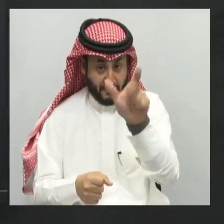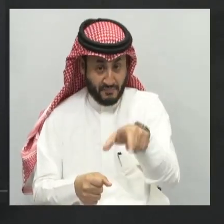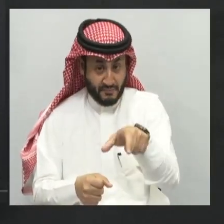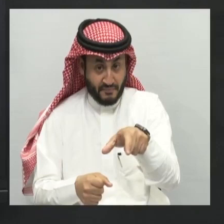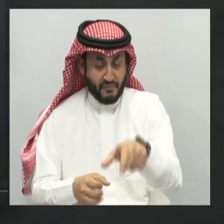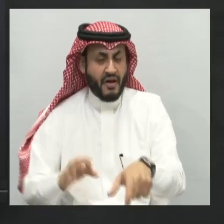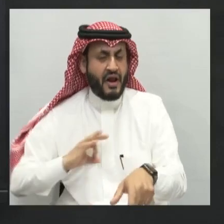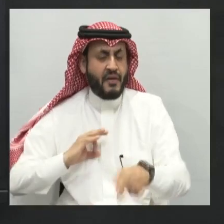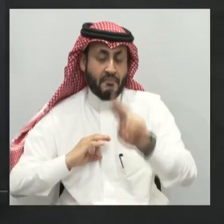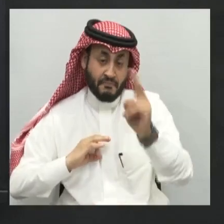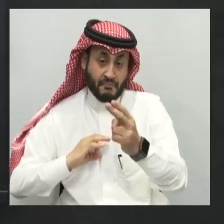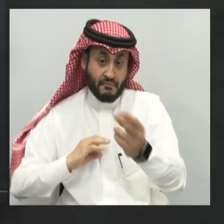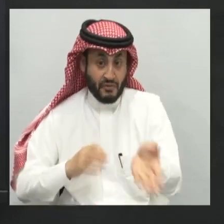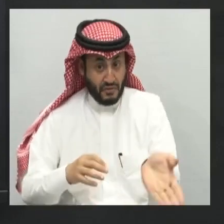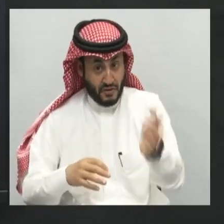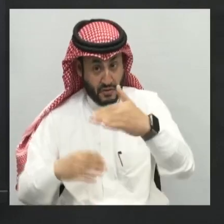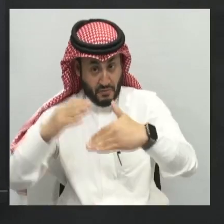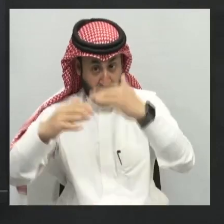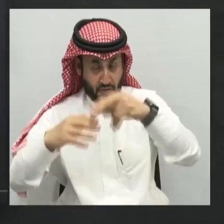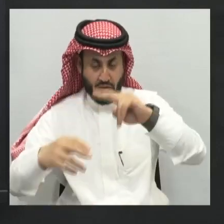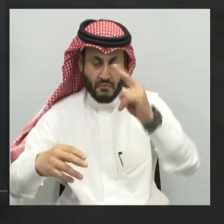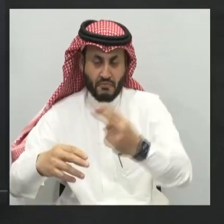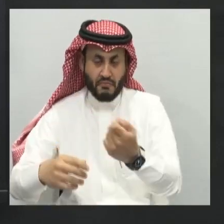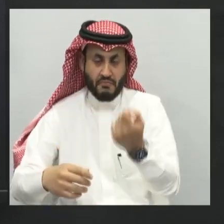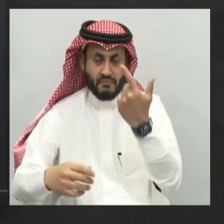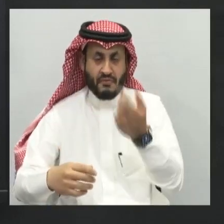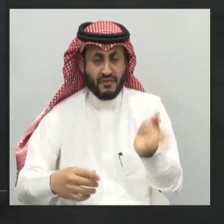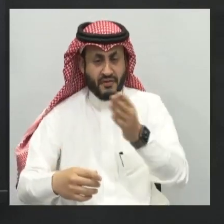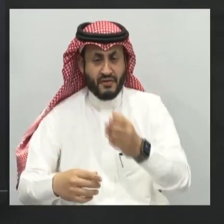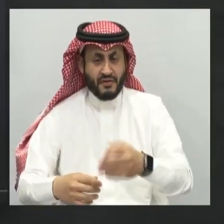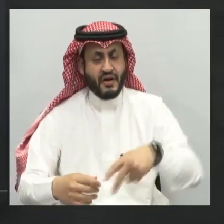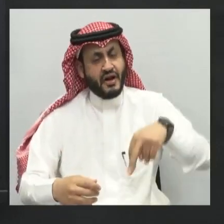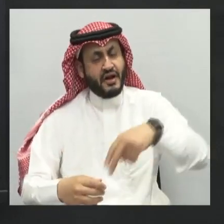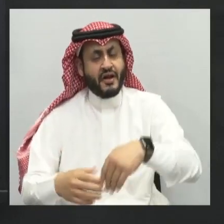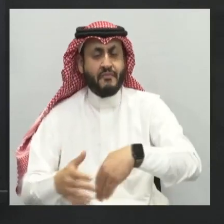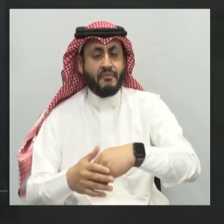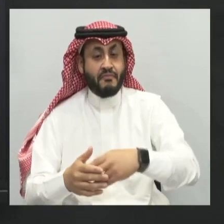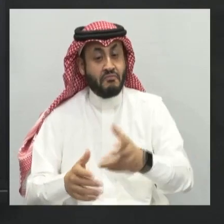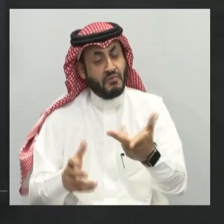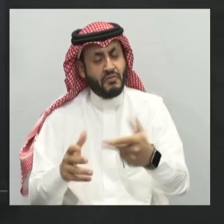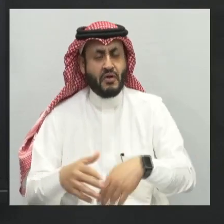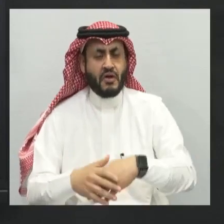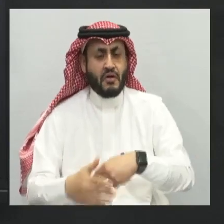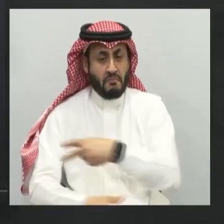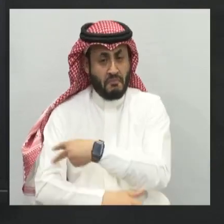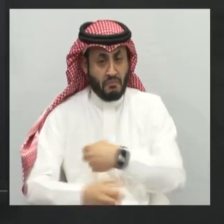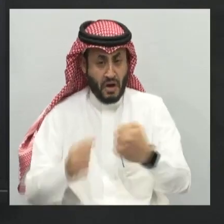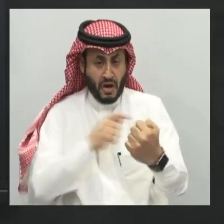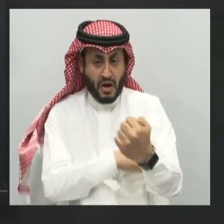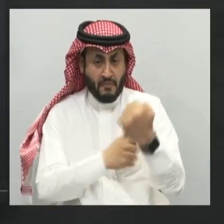who loves to draw, you will grow up to be an artist. If you're a person that likes to go out and play, you will grow strong